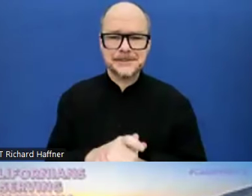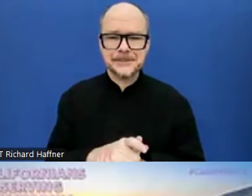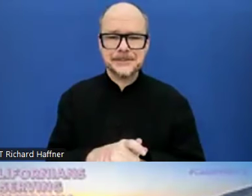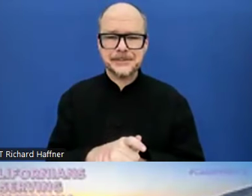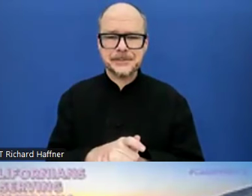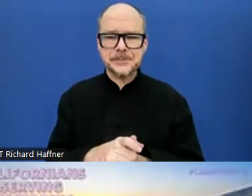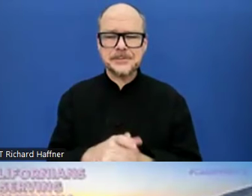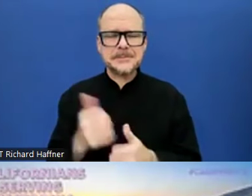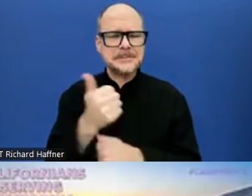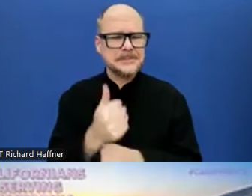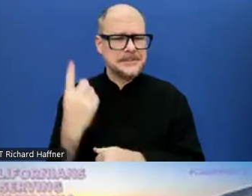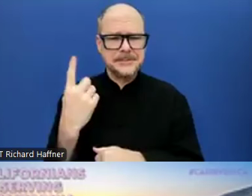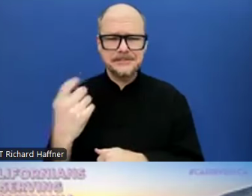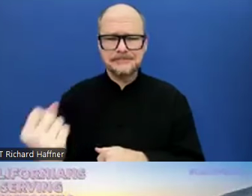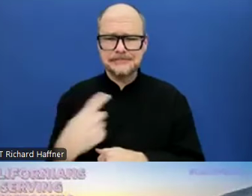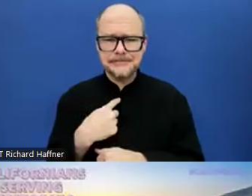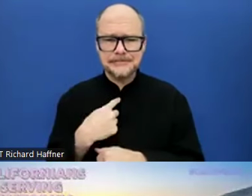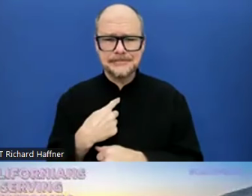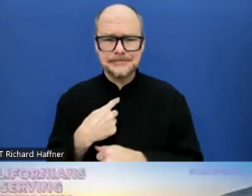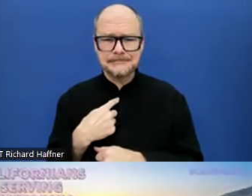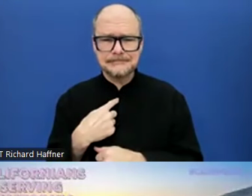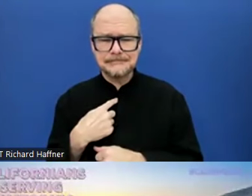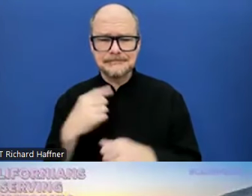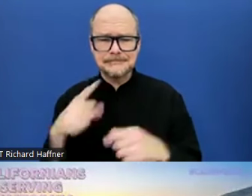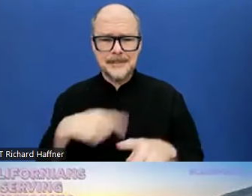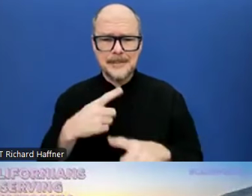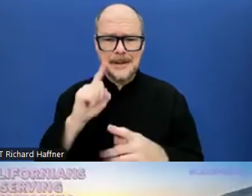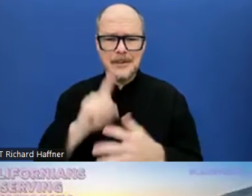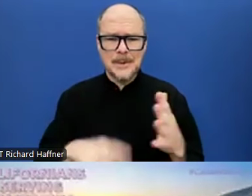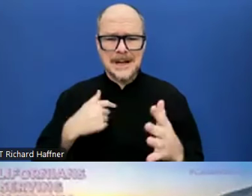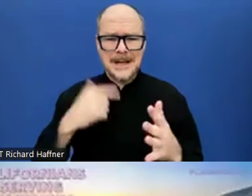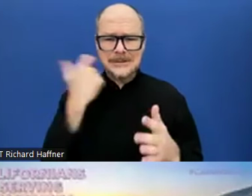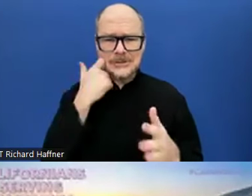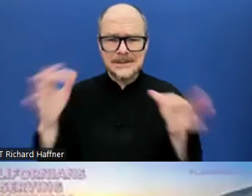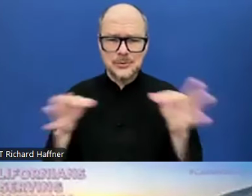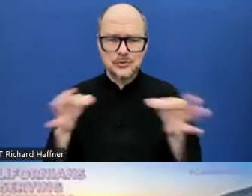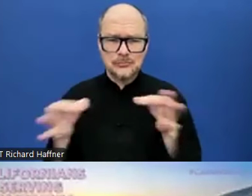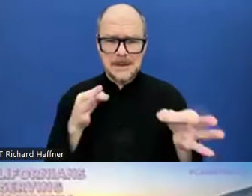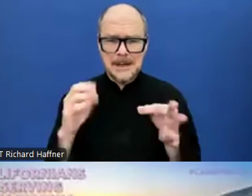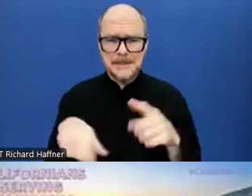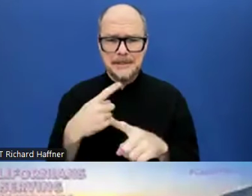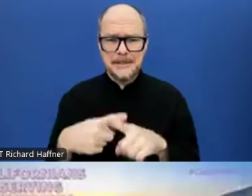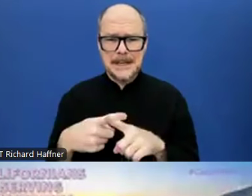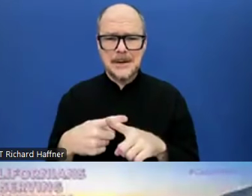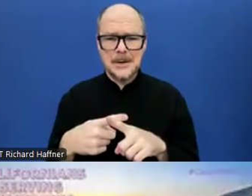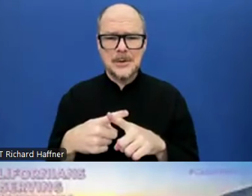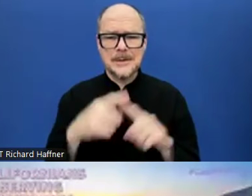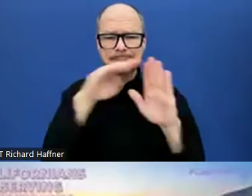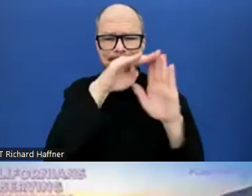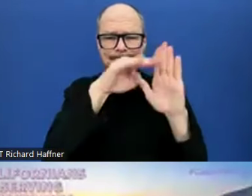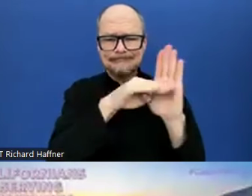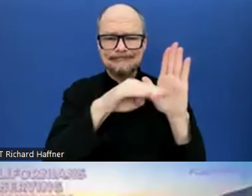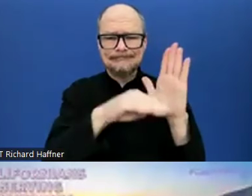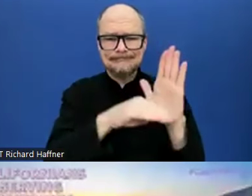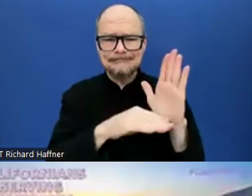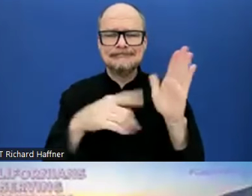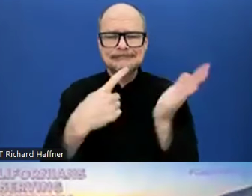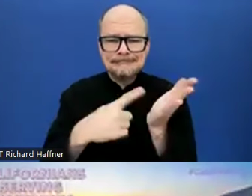Does anyone have any questions sort of about what I've just described as the sort of sequence of discussions